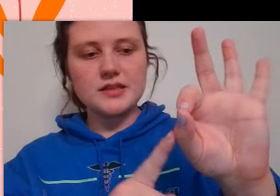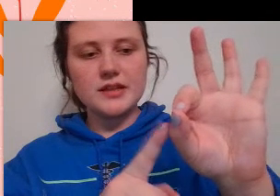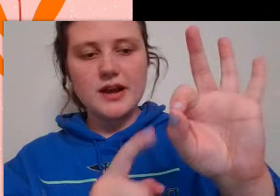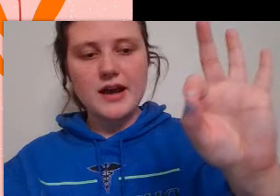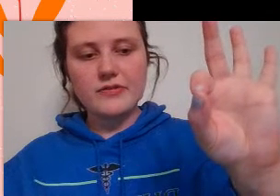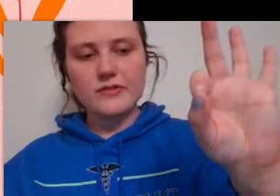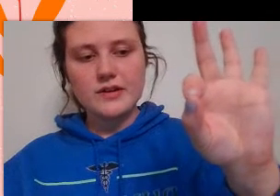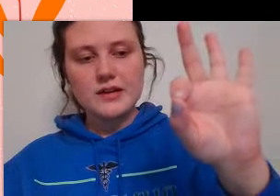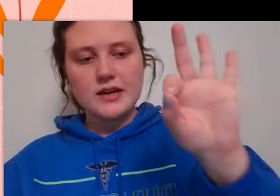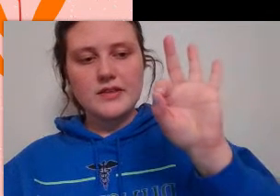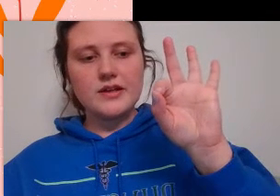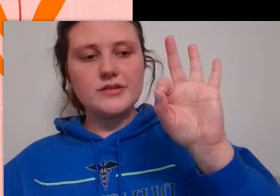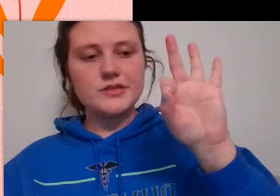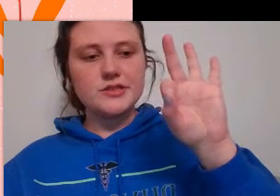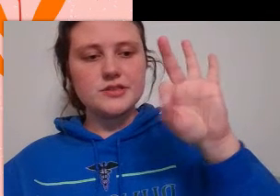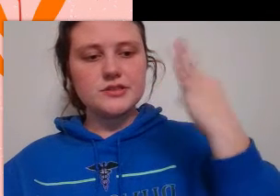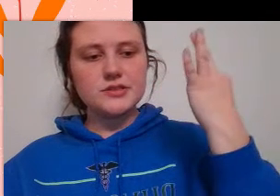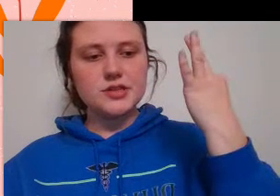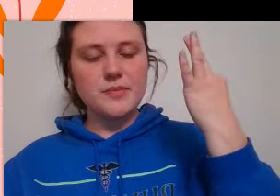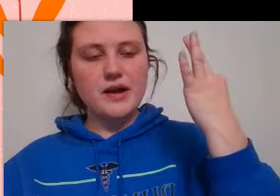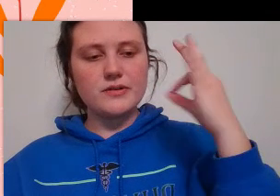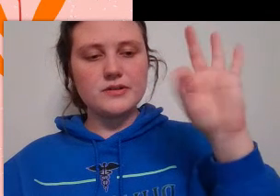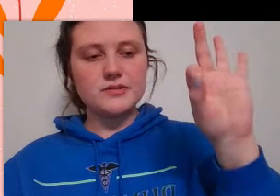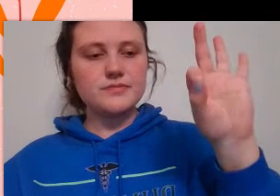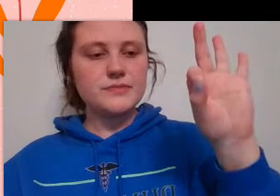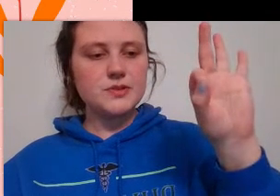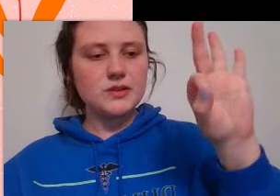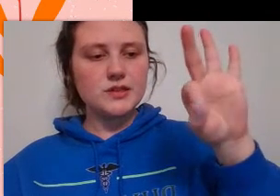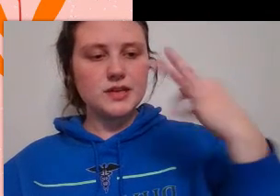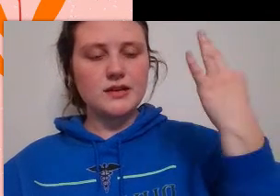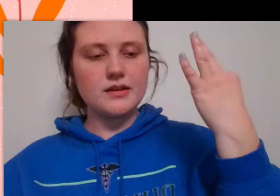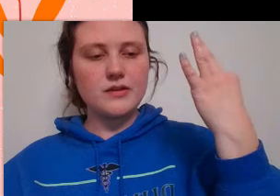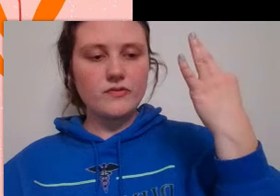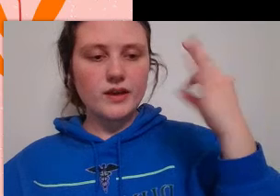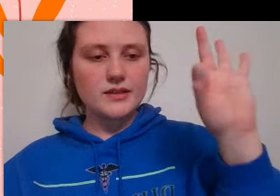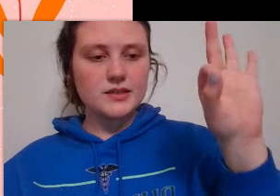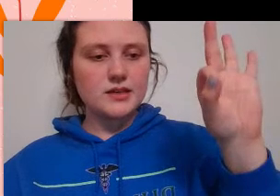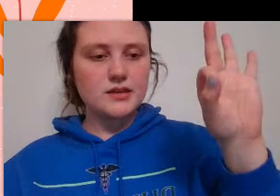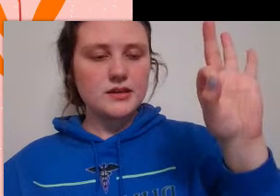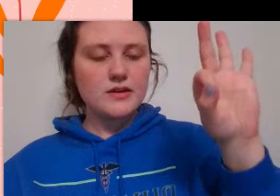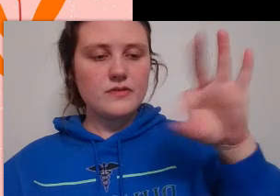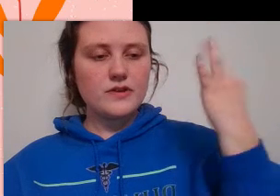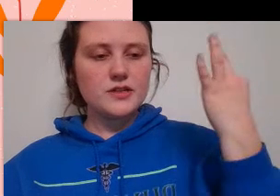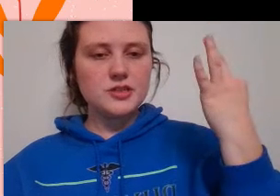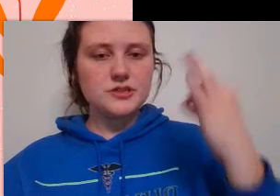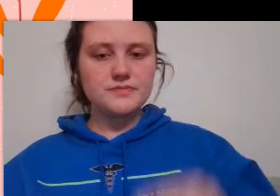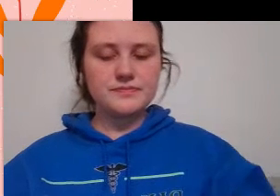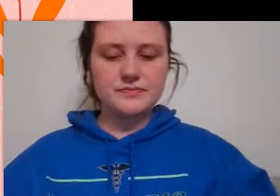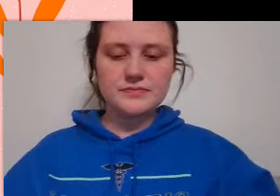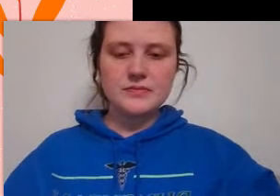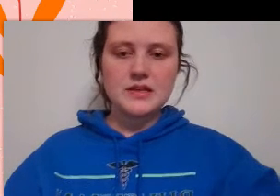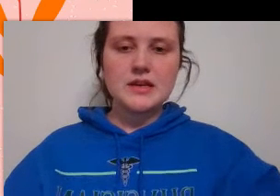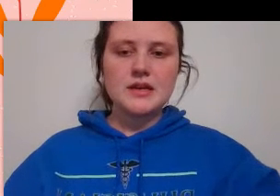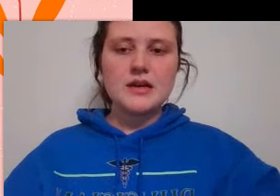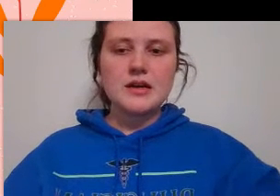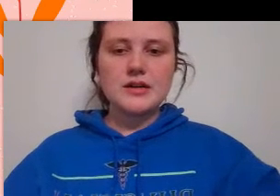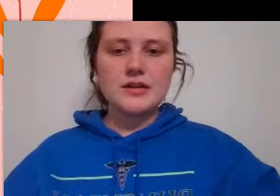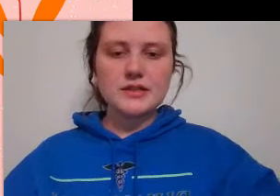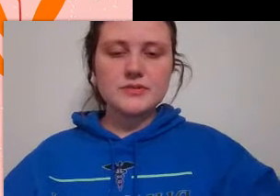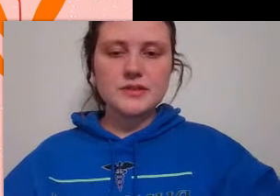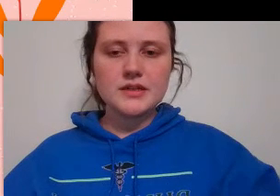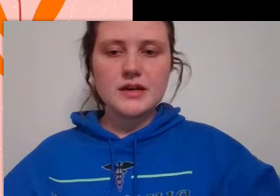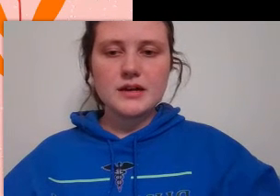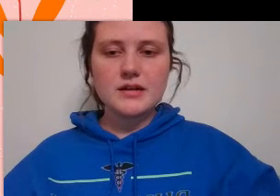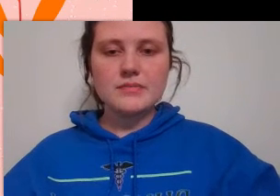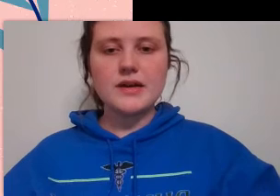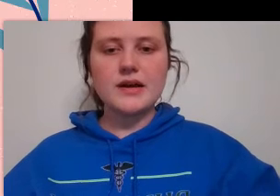French is just the letter F, and then you just turn it backwards. So it looks kind of fancy. French. Our